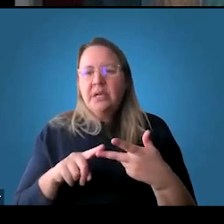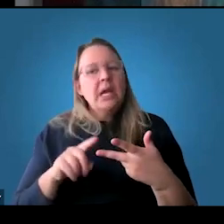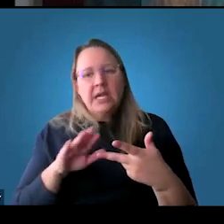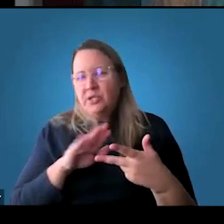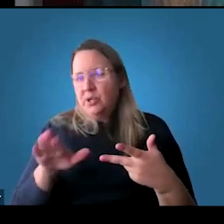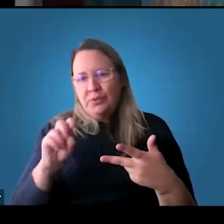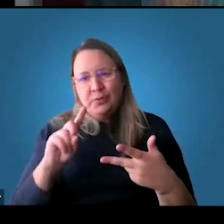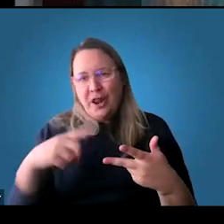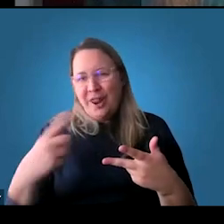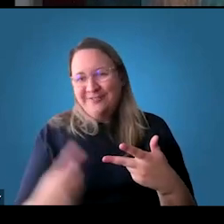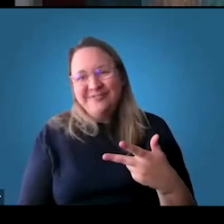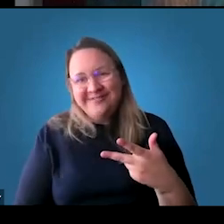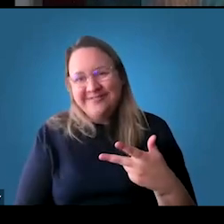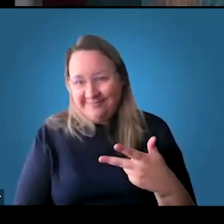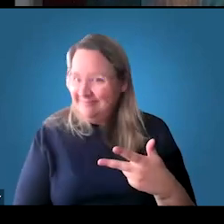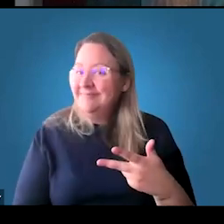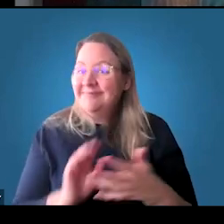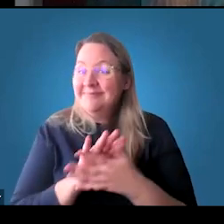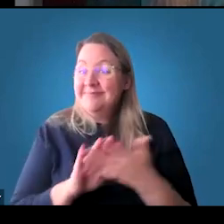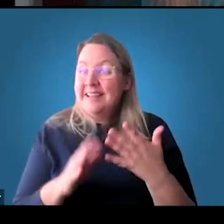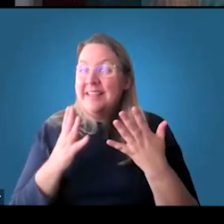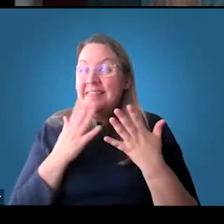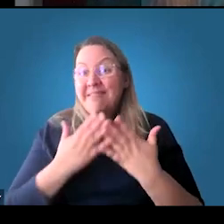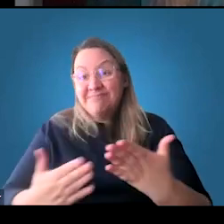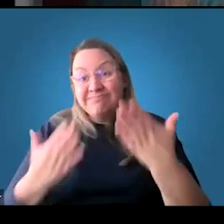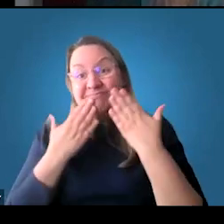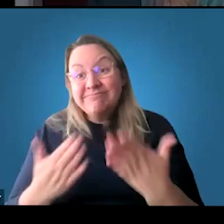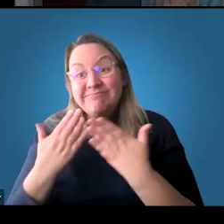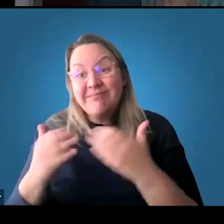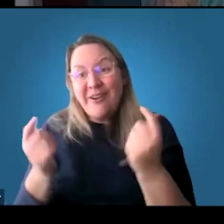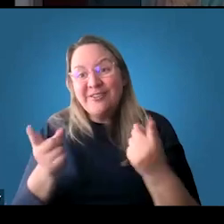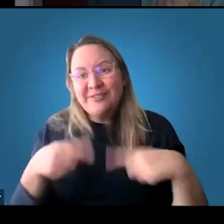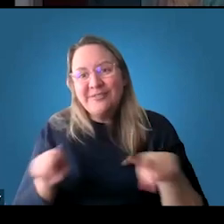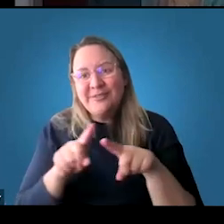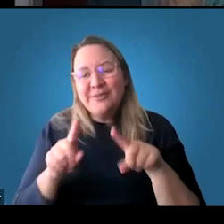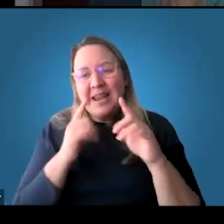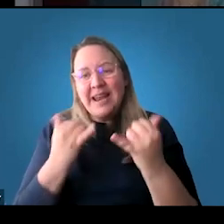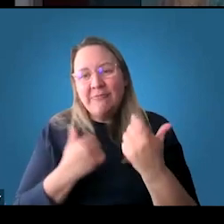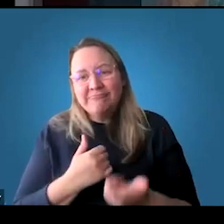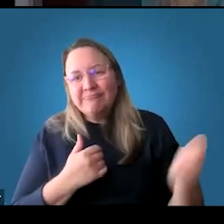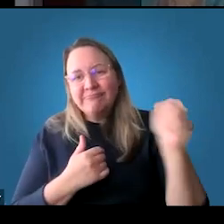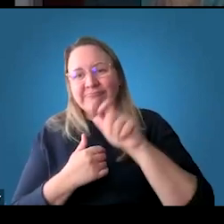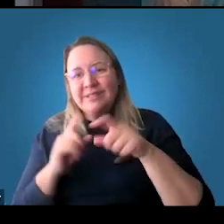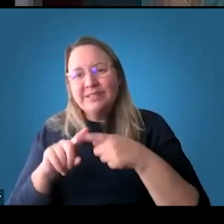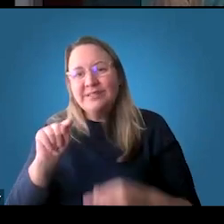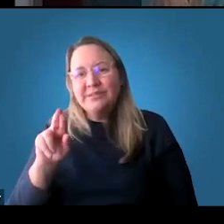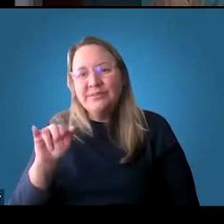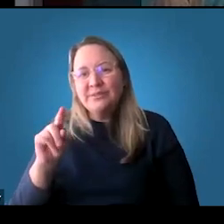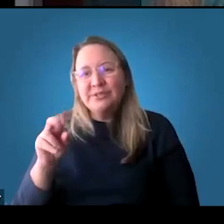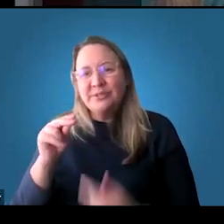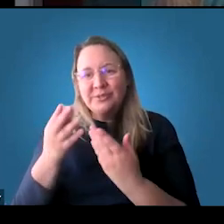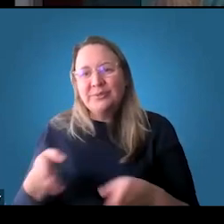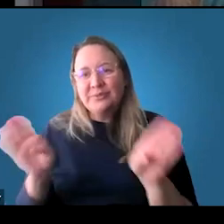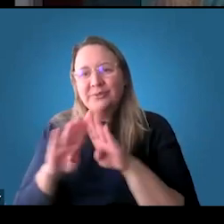it alone. All right, with that, I'll say a big thank you again to all of you, and I will pass it back over to Tristan, who